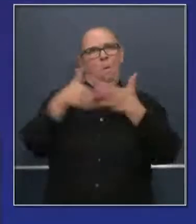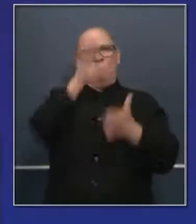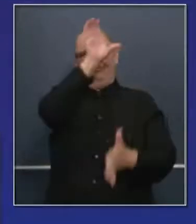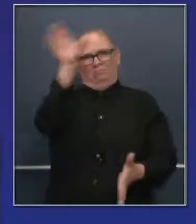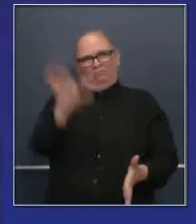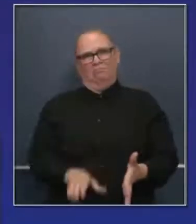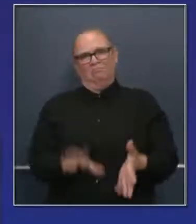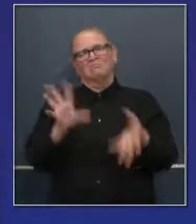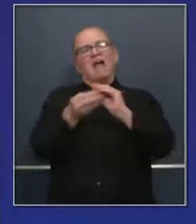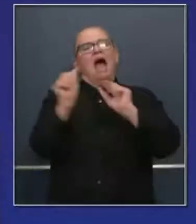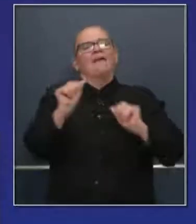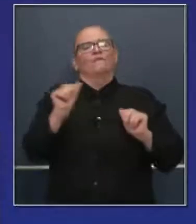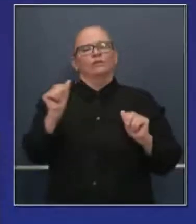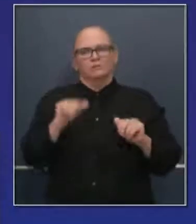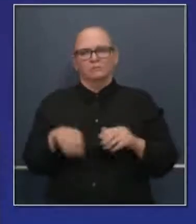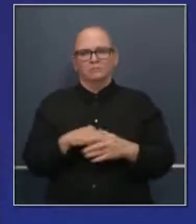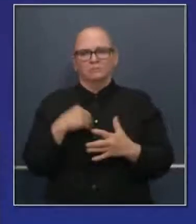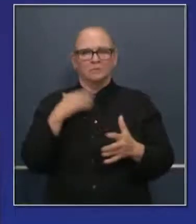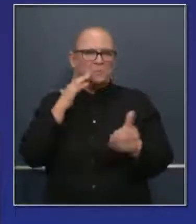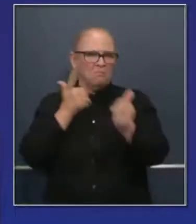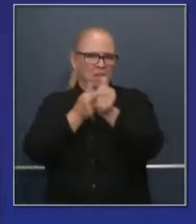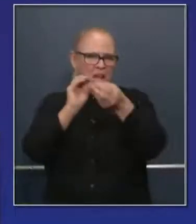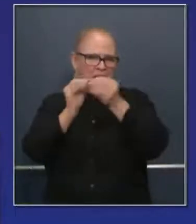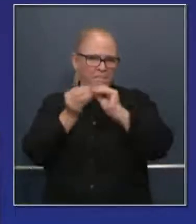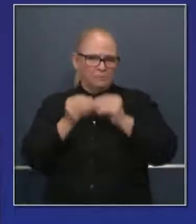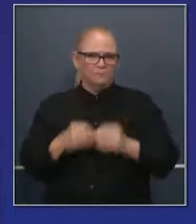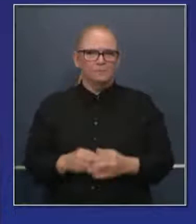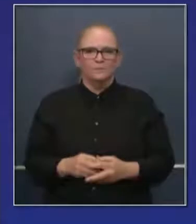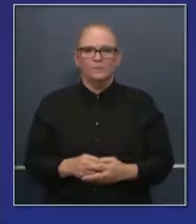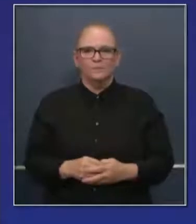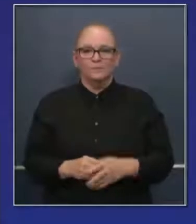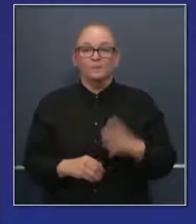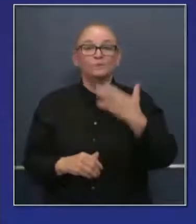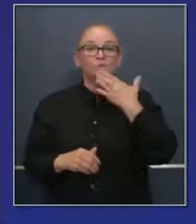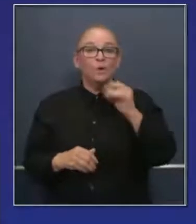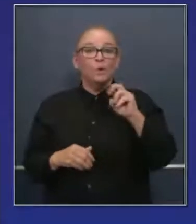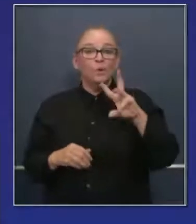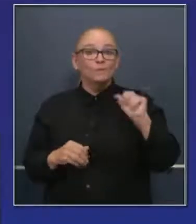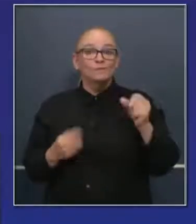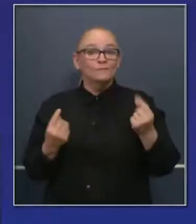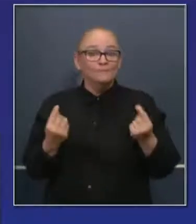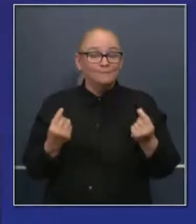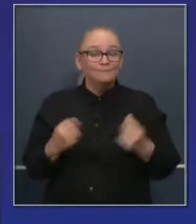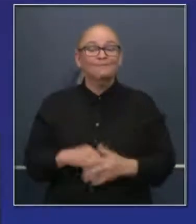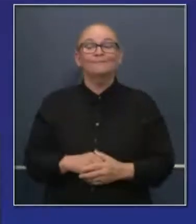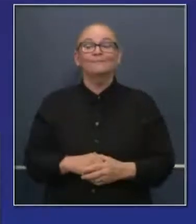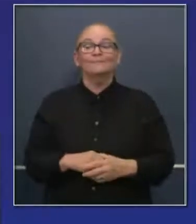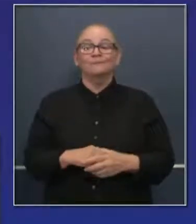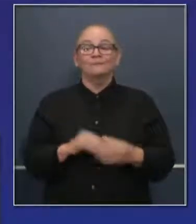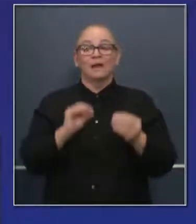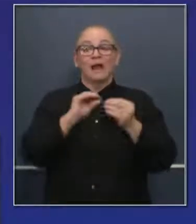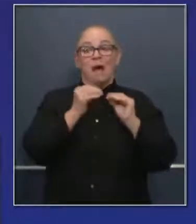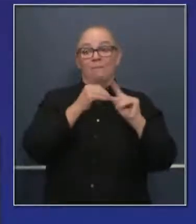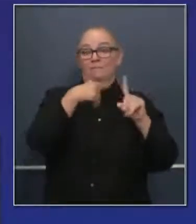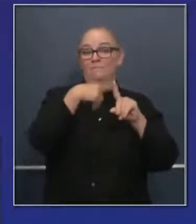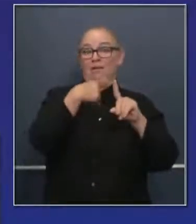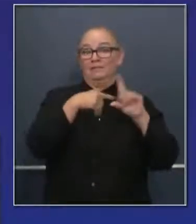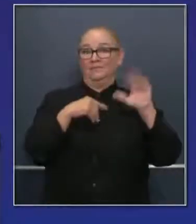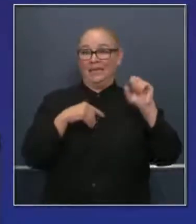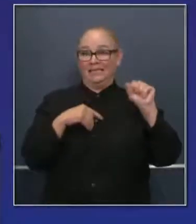I want to give you some good news, and that is our number of positive cases yesterday